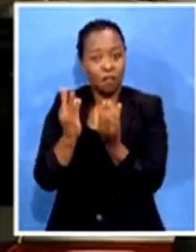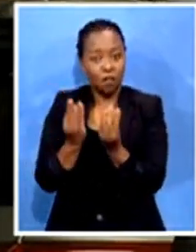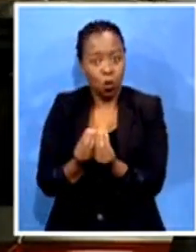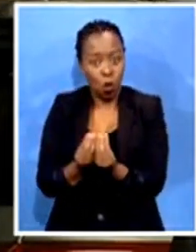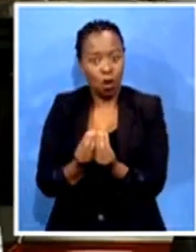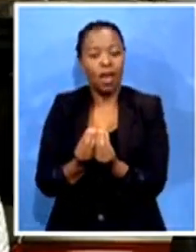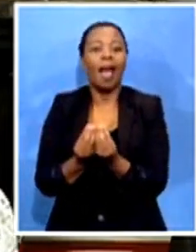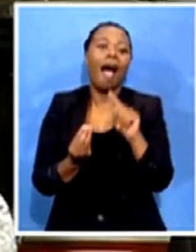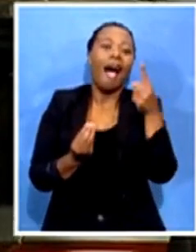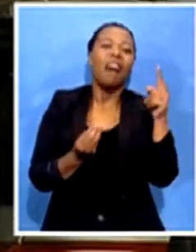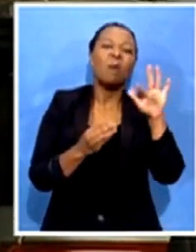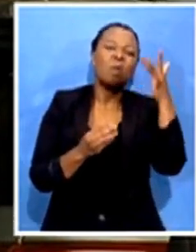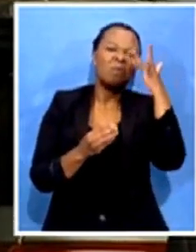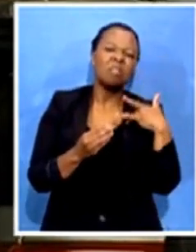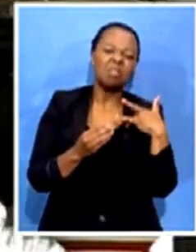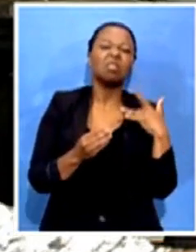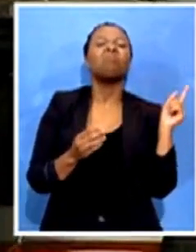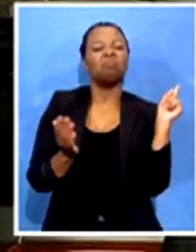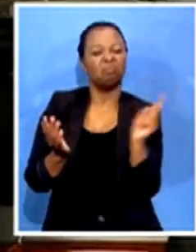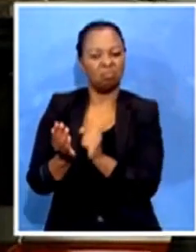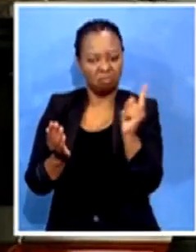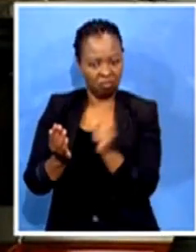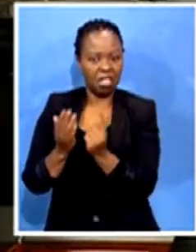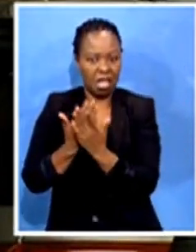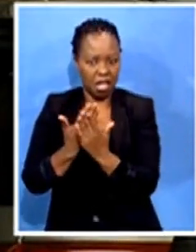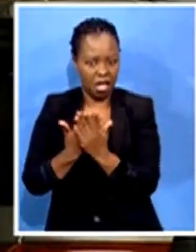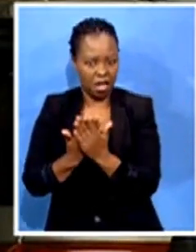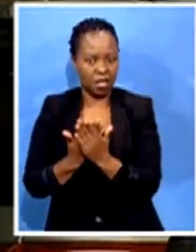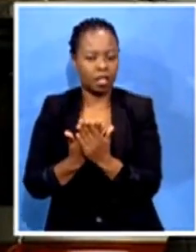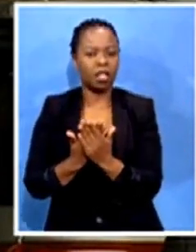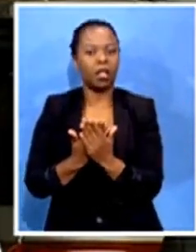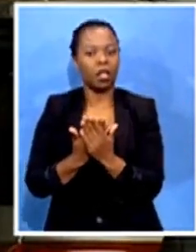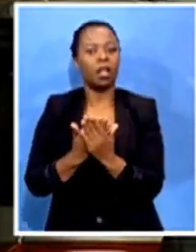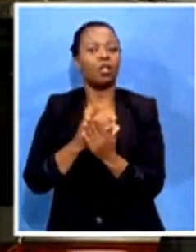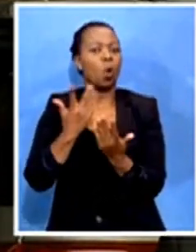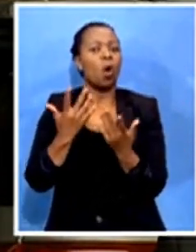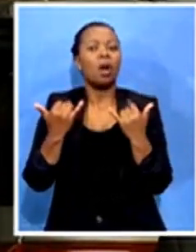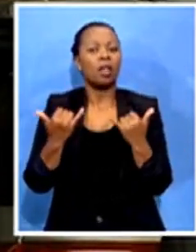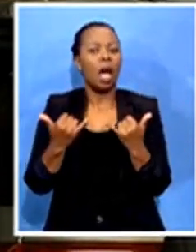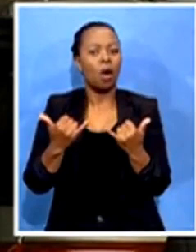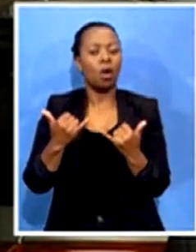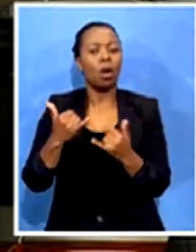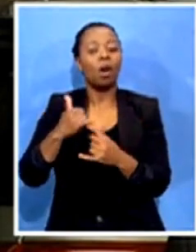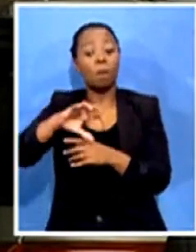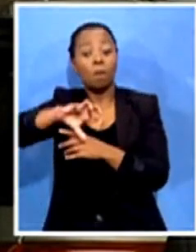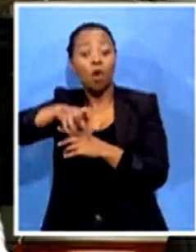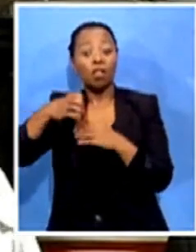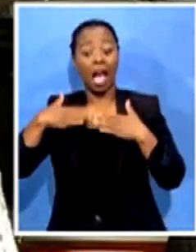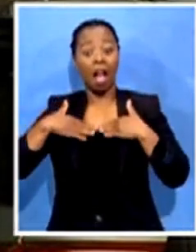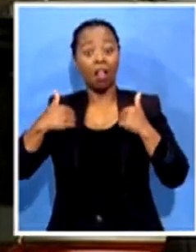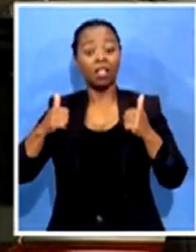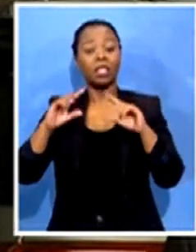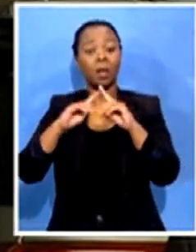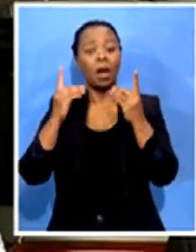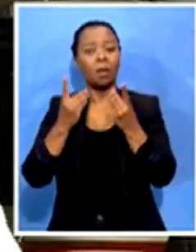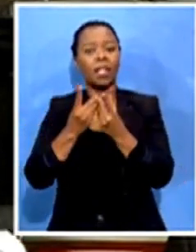treating other patients there. What is the provincial health department doing with the institutions? We are now